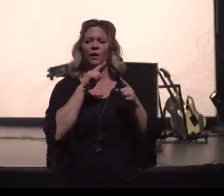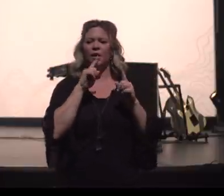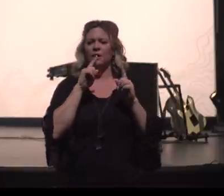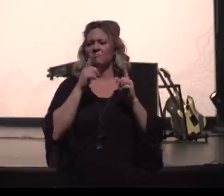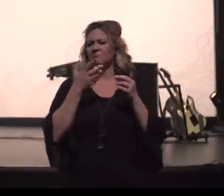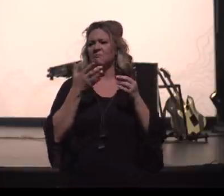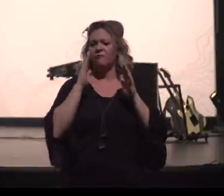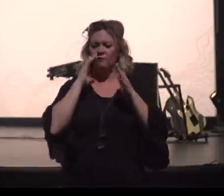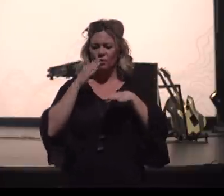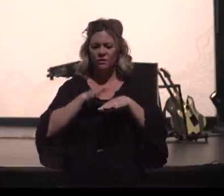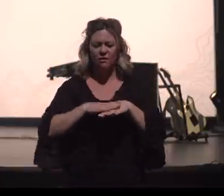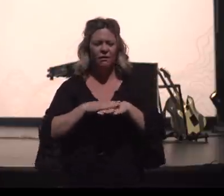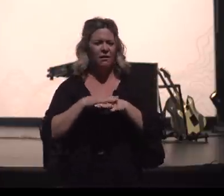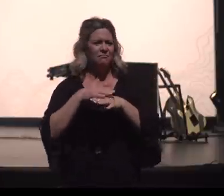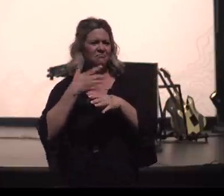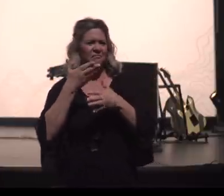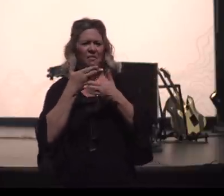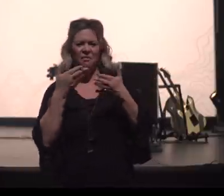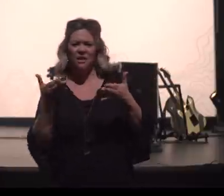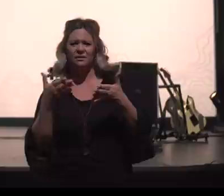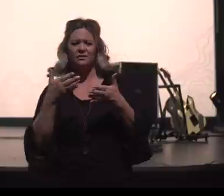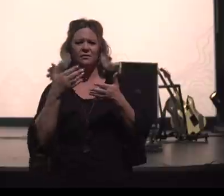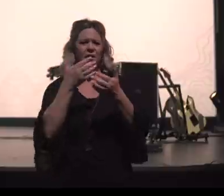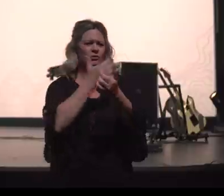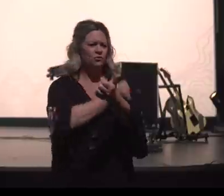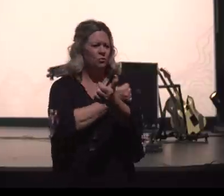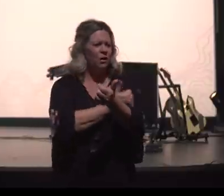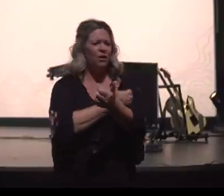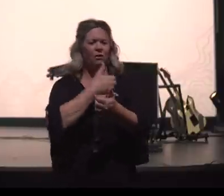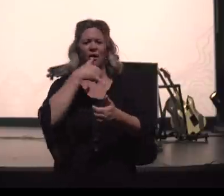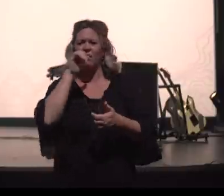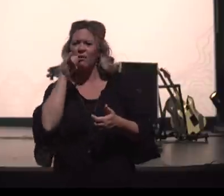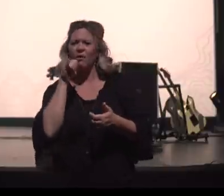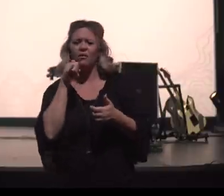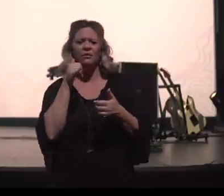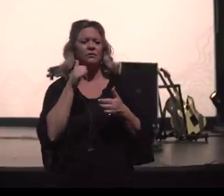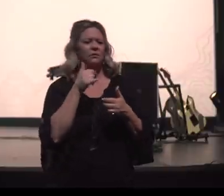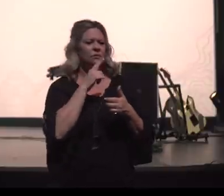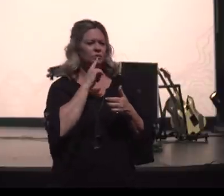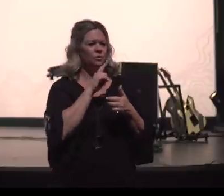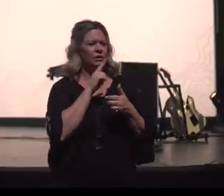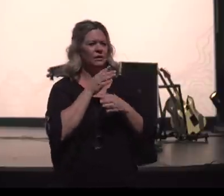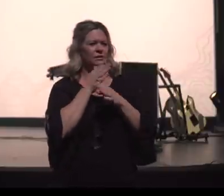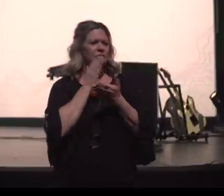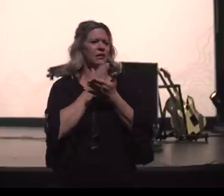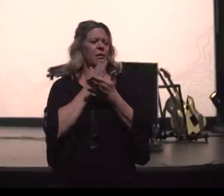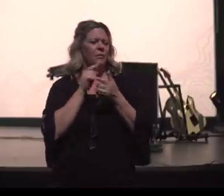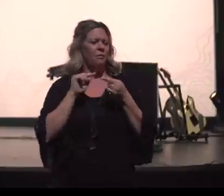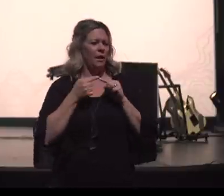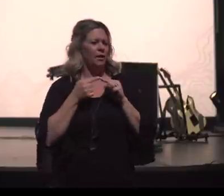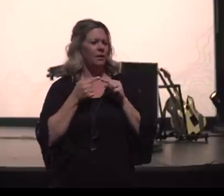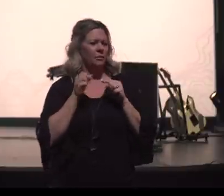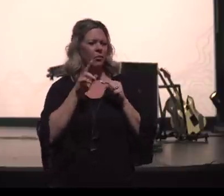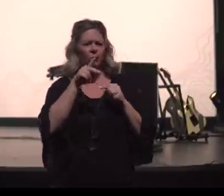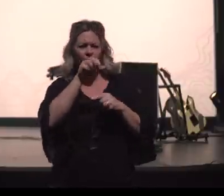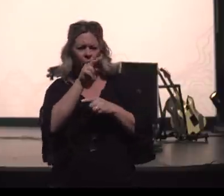turn to a substance to try to numb the pain, or a drug, or alcohol, or pornography.